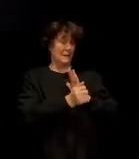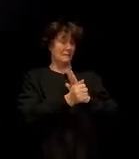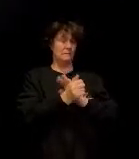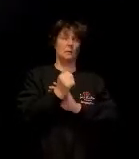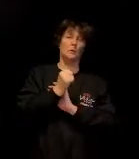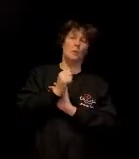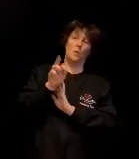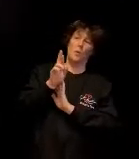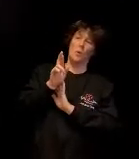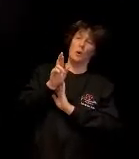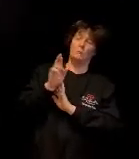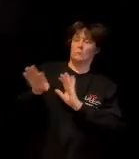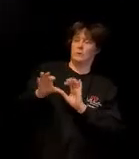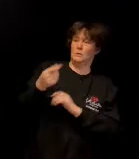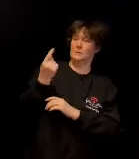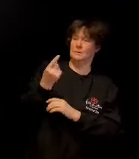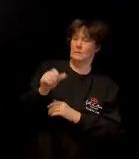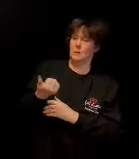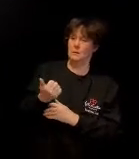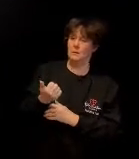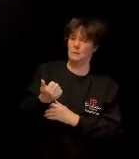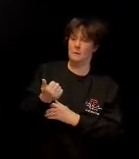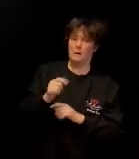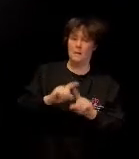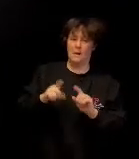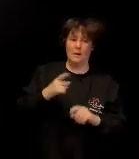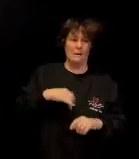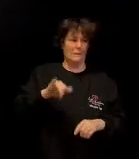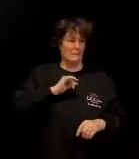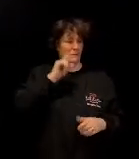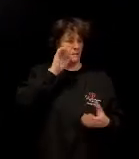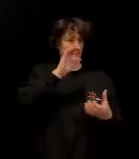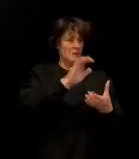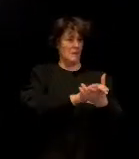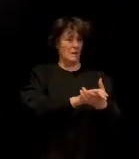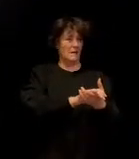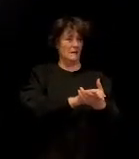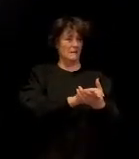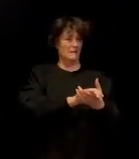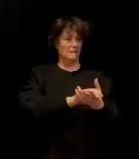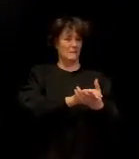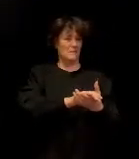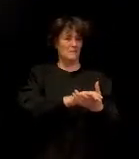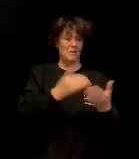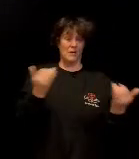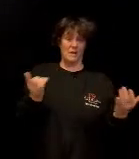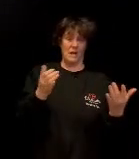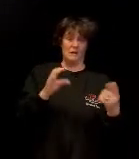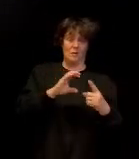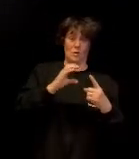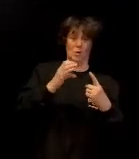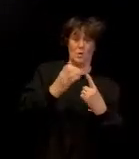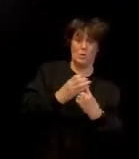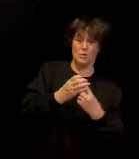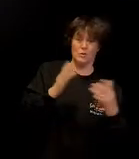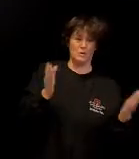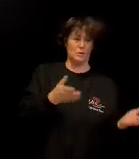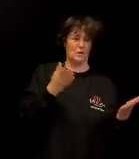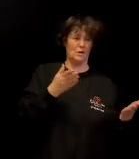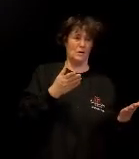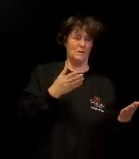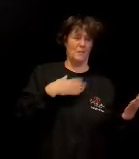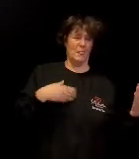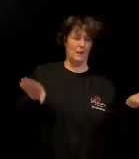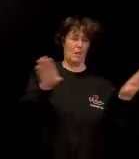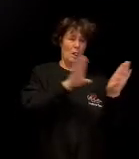go do something else. But I believe that we as a people, like this culture is kind of encouraging to be closed off and to be skeptical of